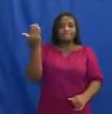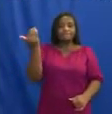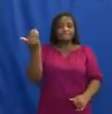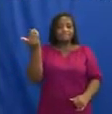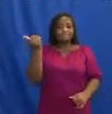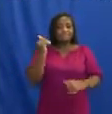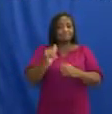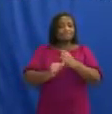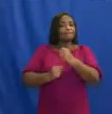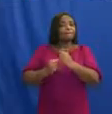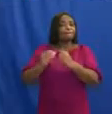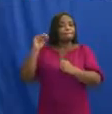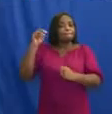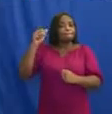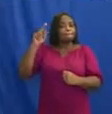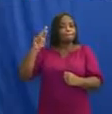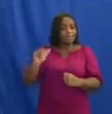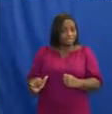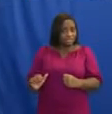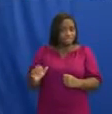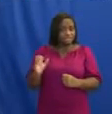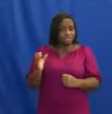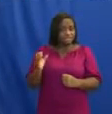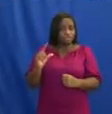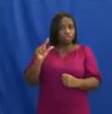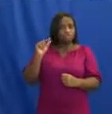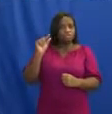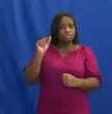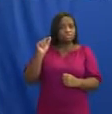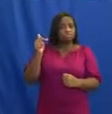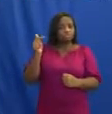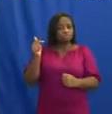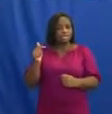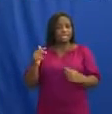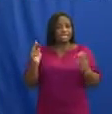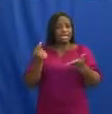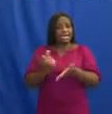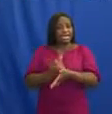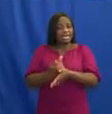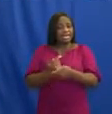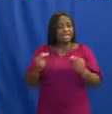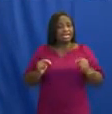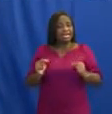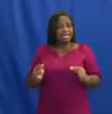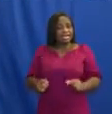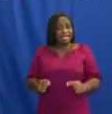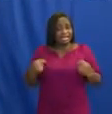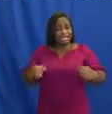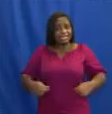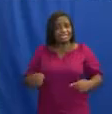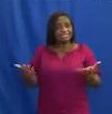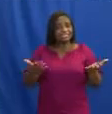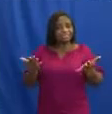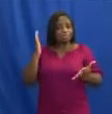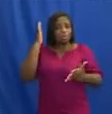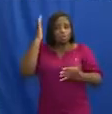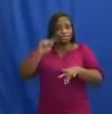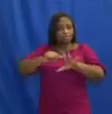March, 2021, the Ghana Health Service will begin deployment of